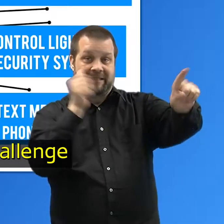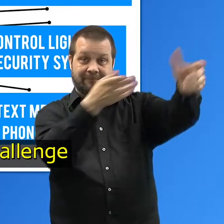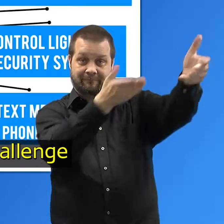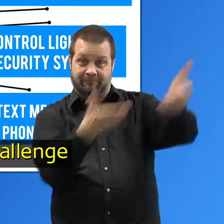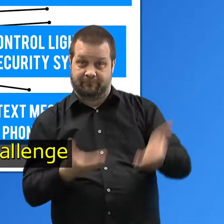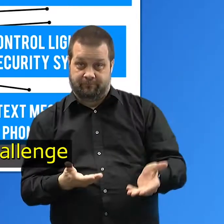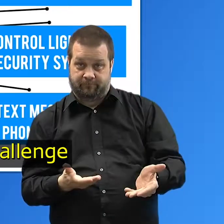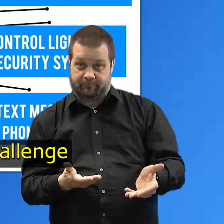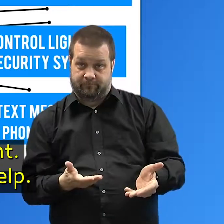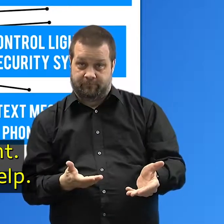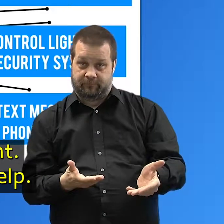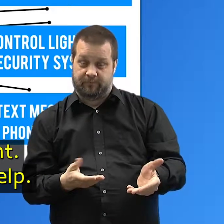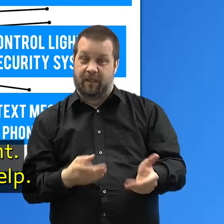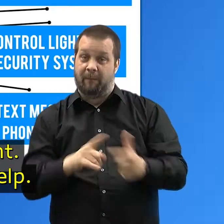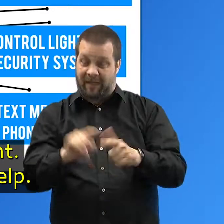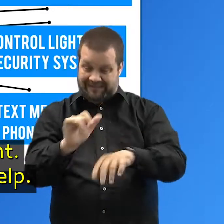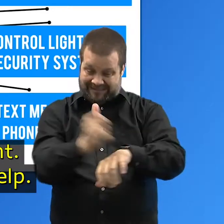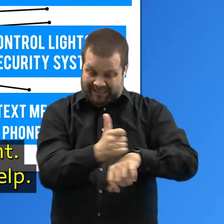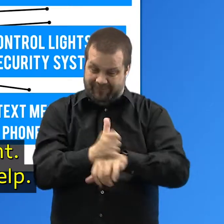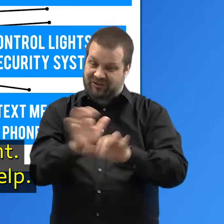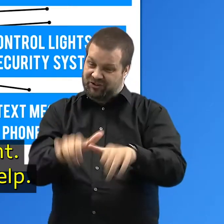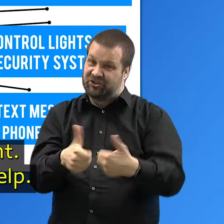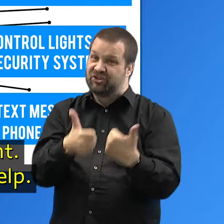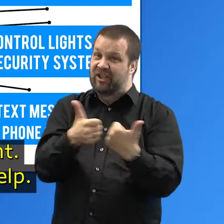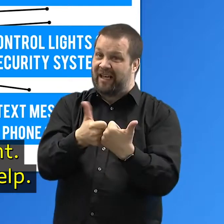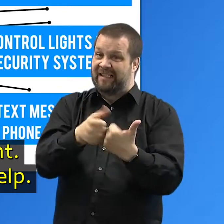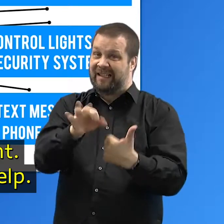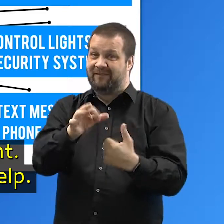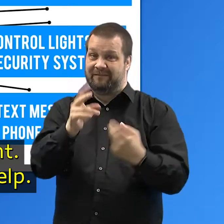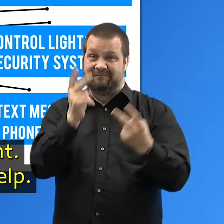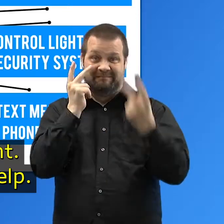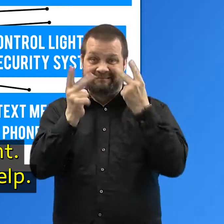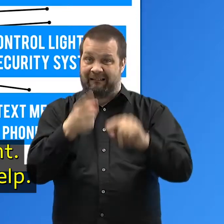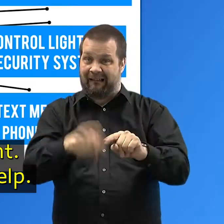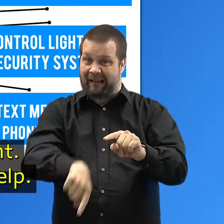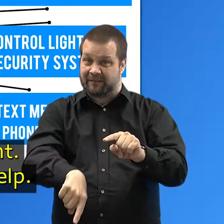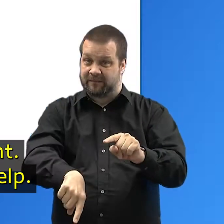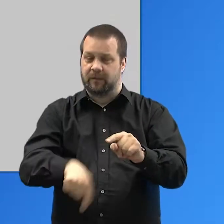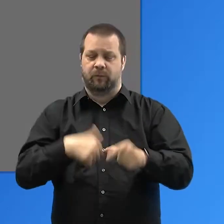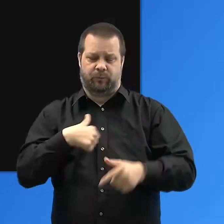be a challenge to set it up if you have no sight. But we're here to help.